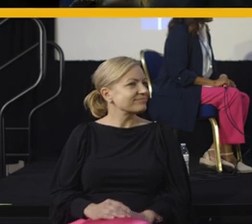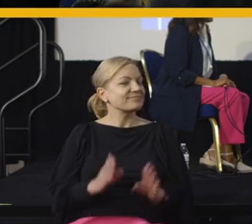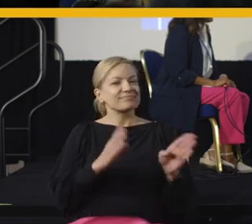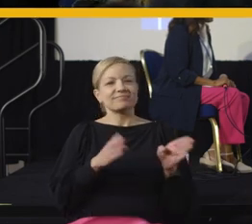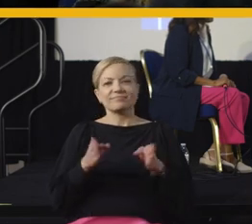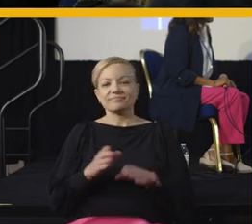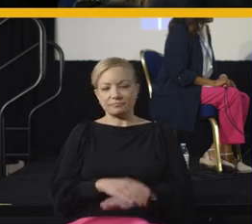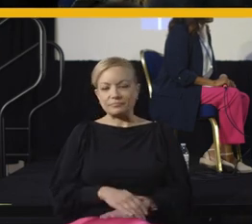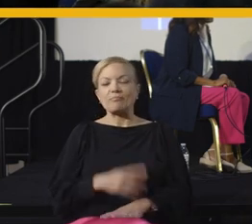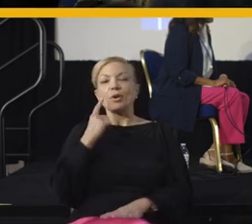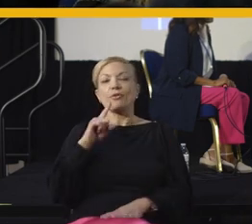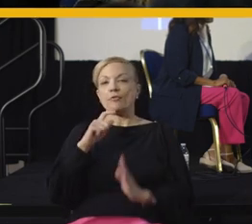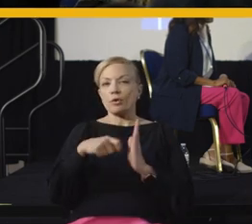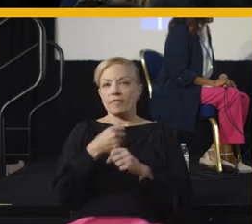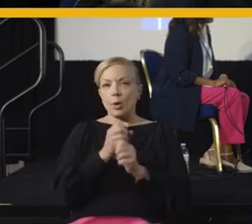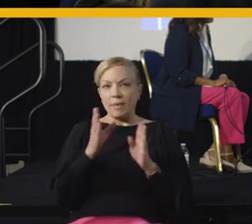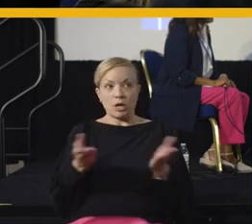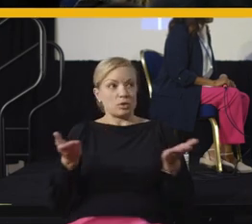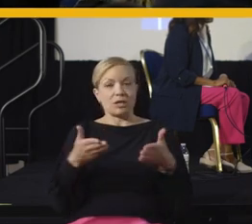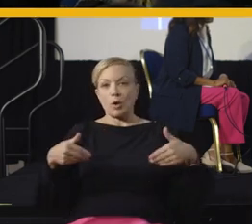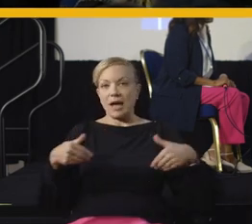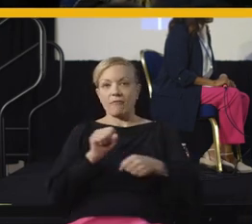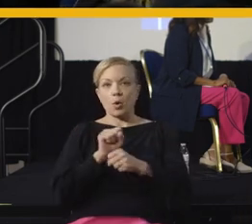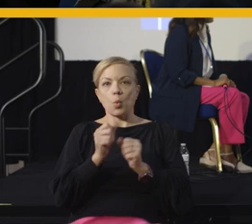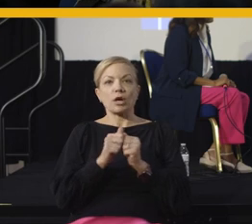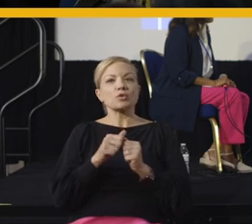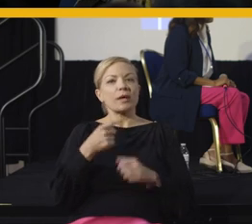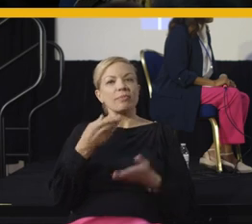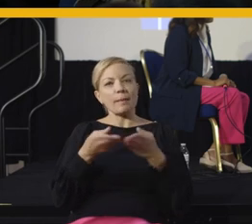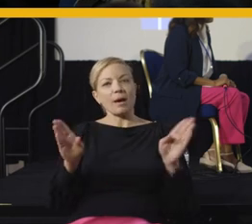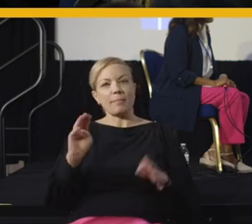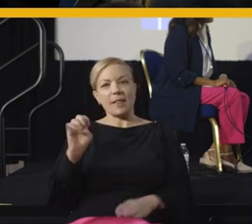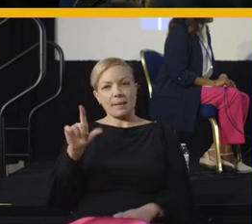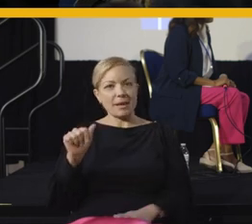I'll just say to filmmakers here who may not have worked within the public media system